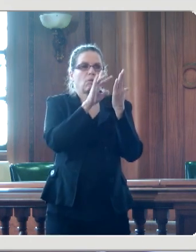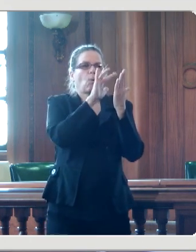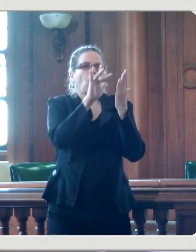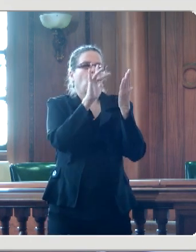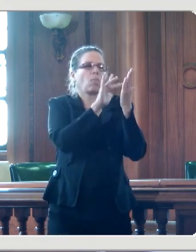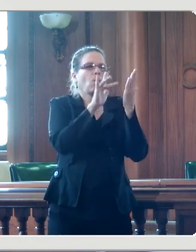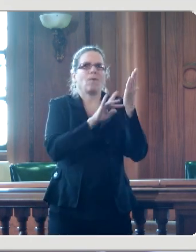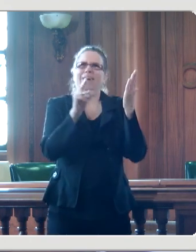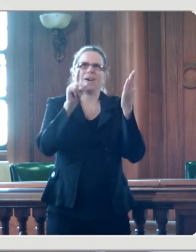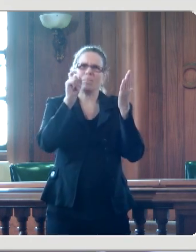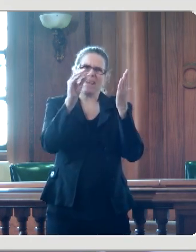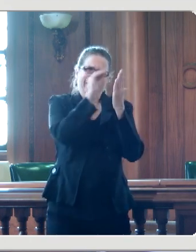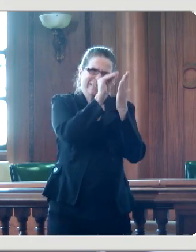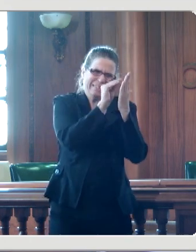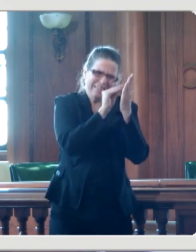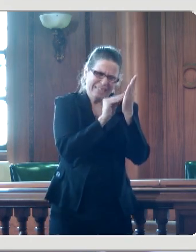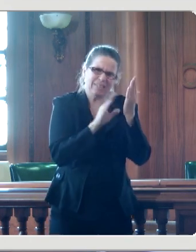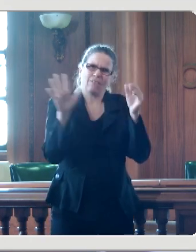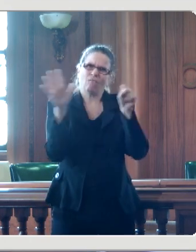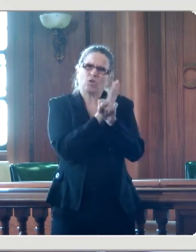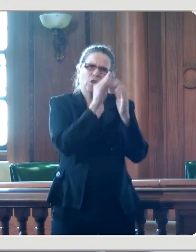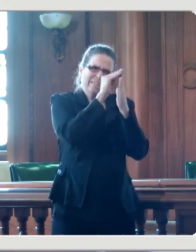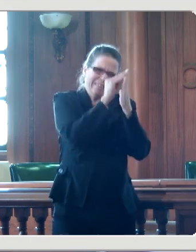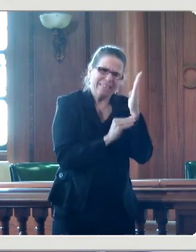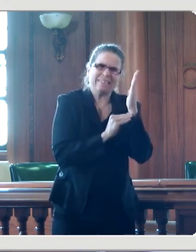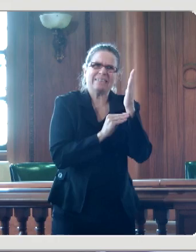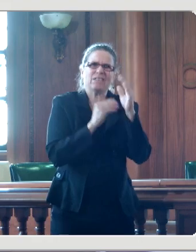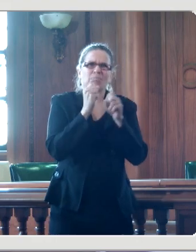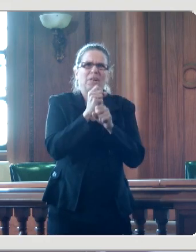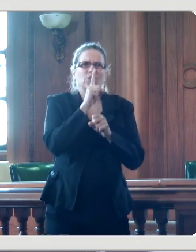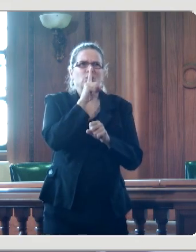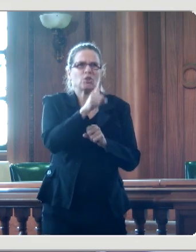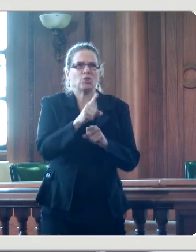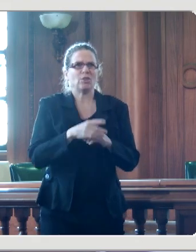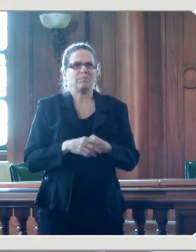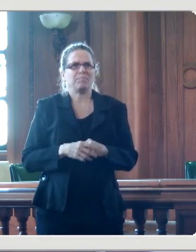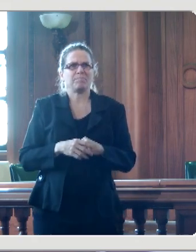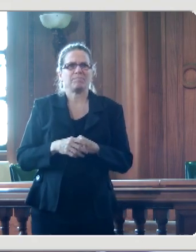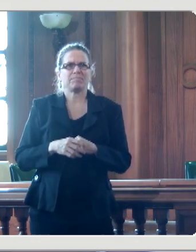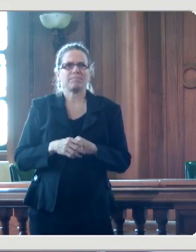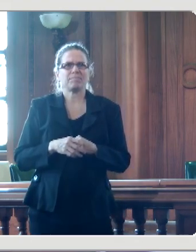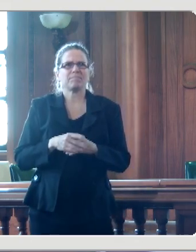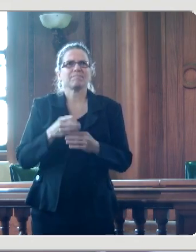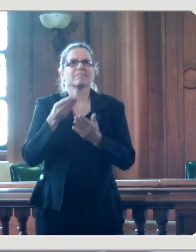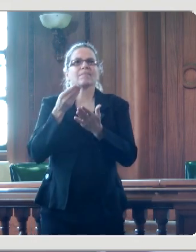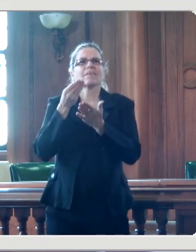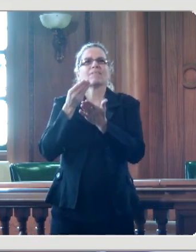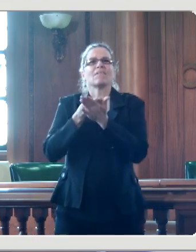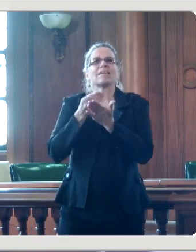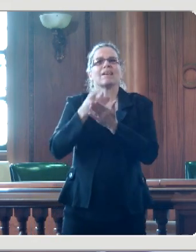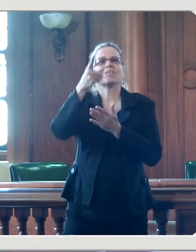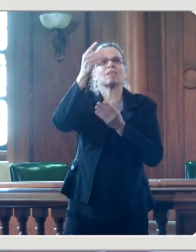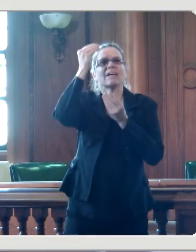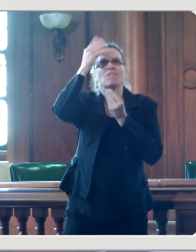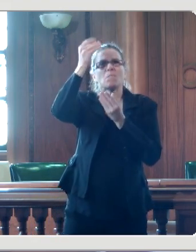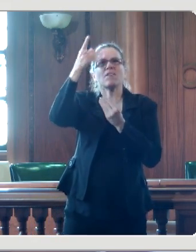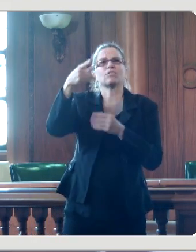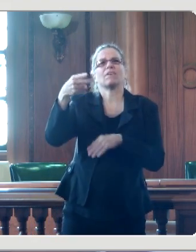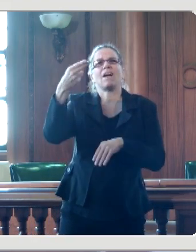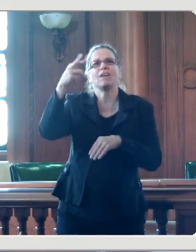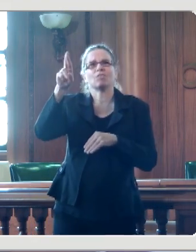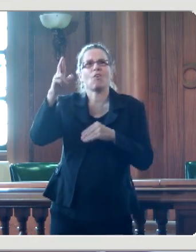way. You heard the updates, financial updates from Chief Administrative and Financial Officer TJ Plan, I said earlier, and